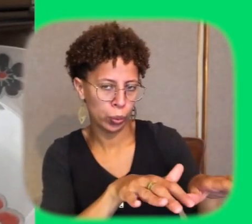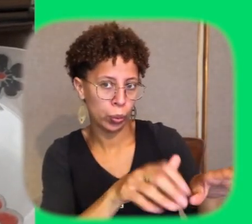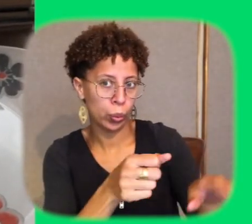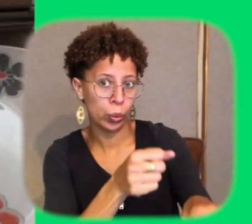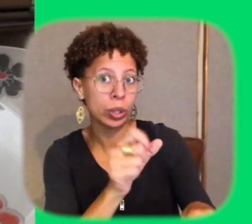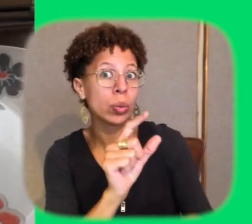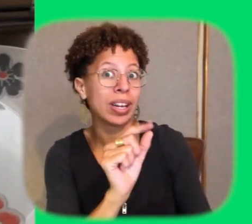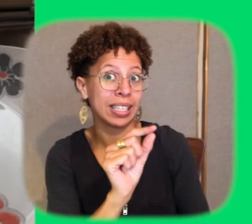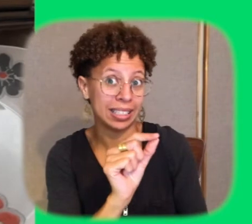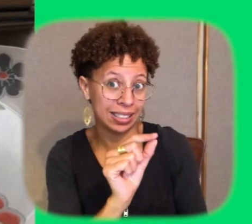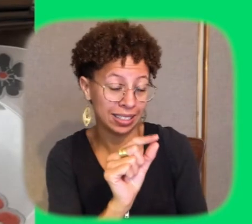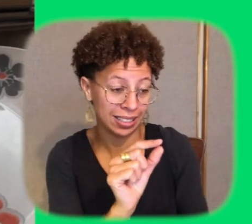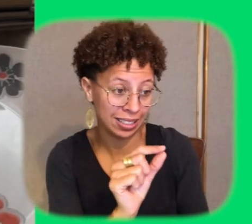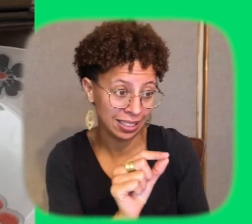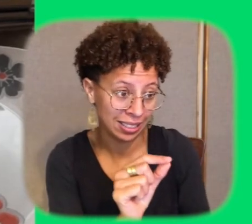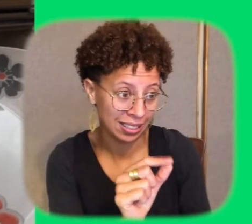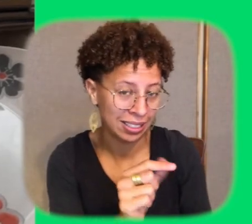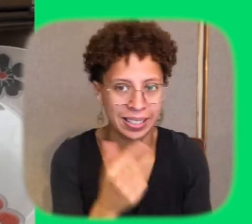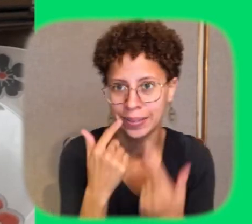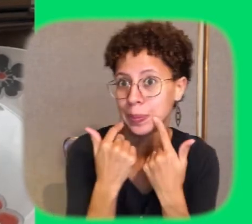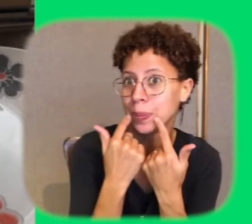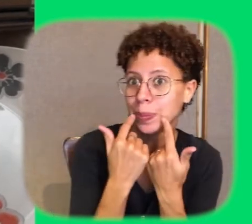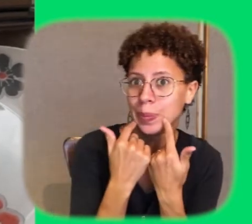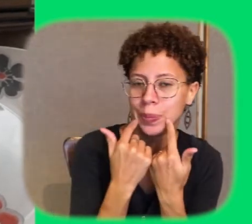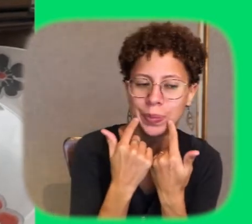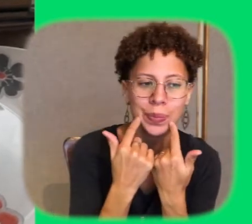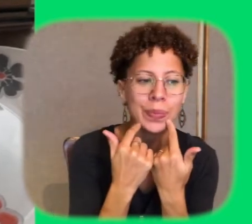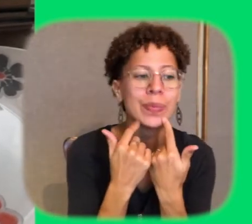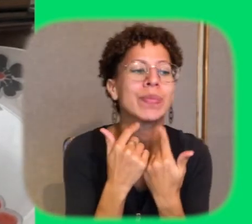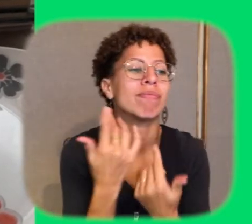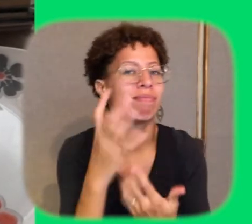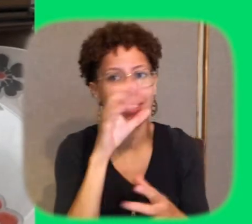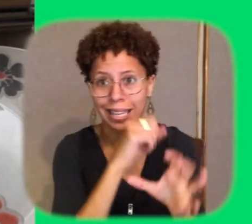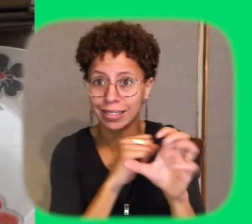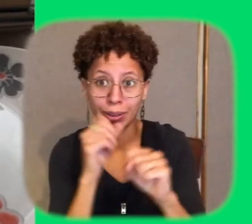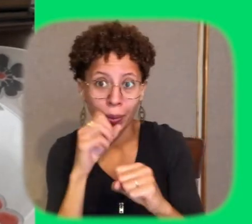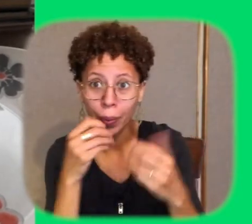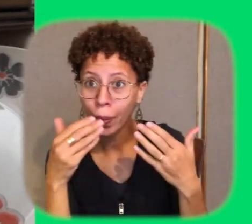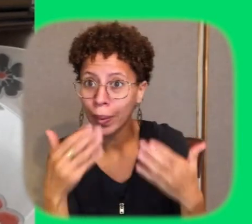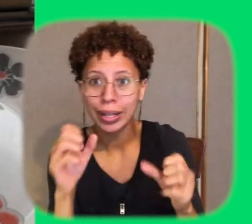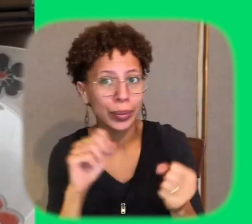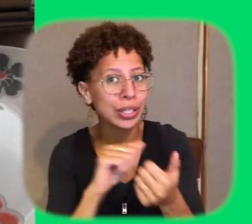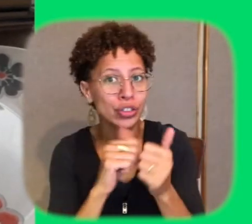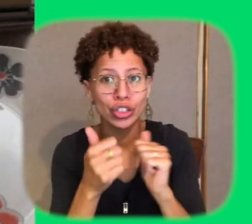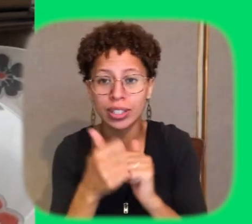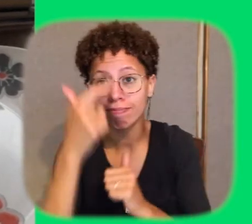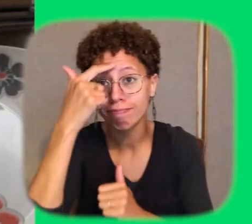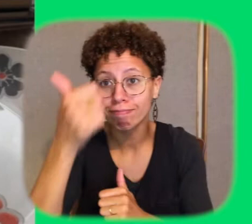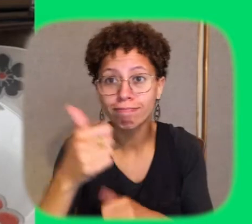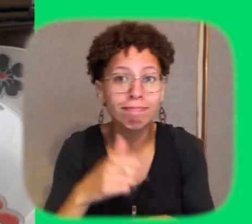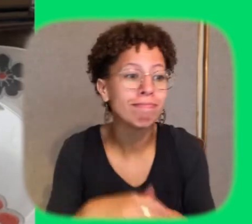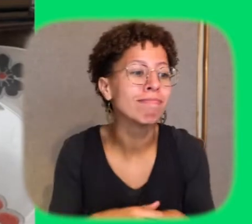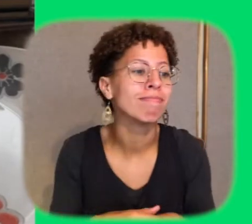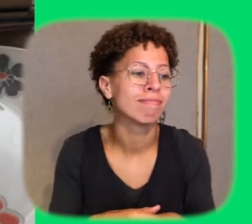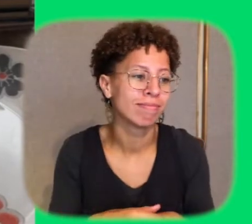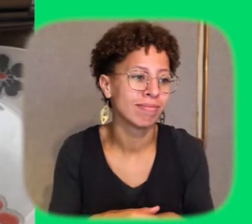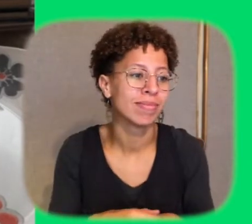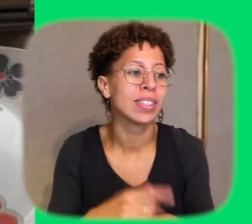Keep those guesses coming in, everyone. You can change your guess as we go. Okay, 21. Don't knock the